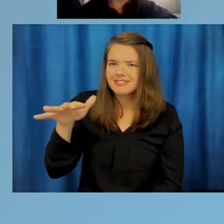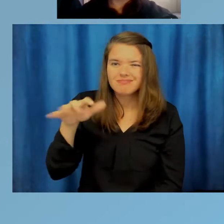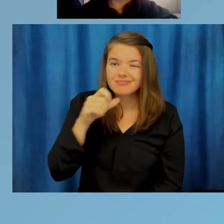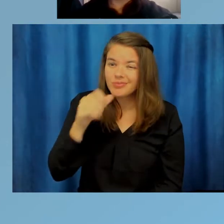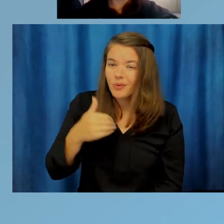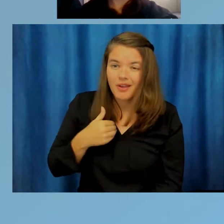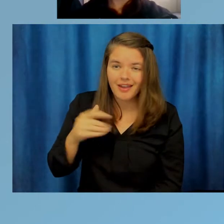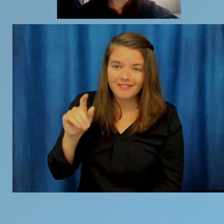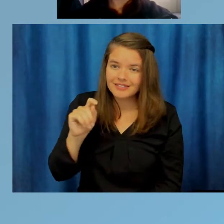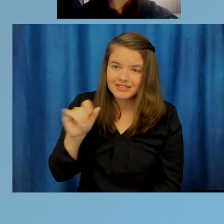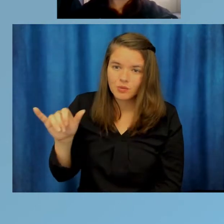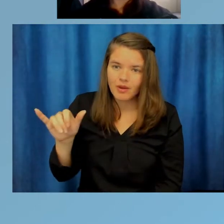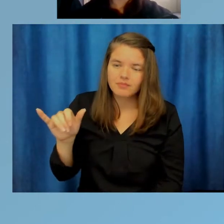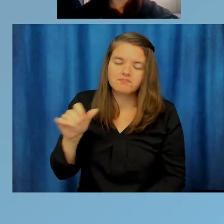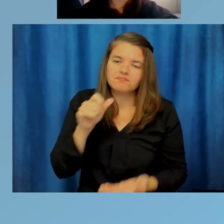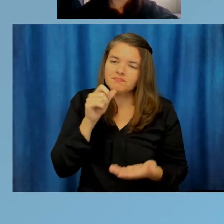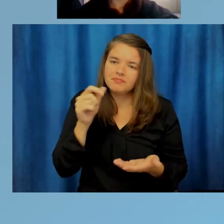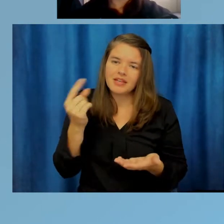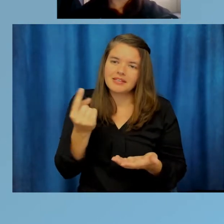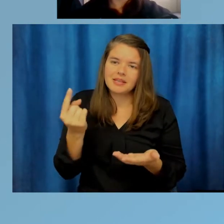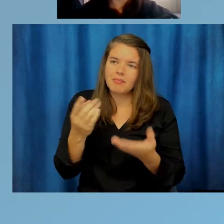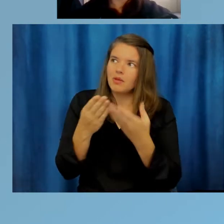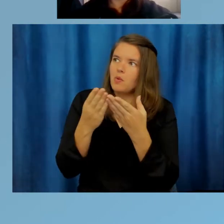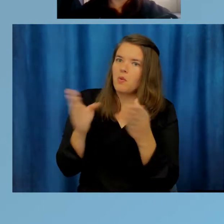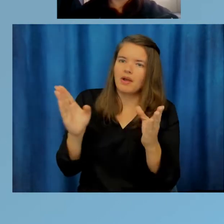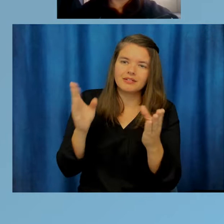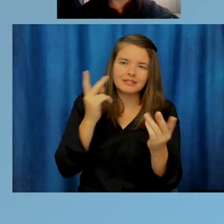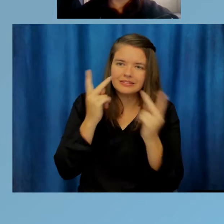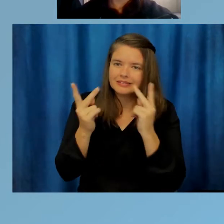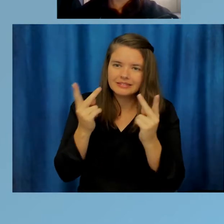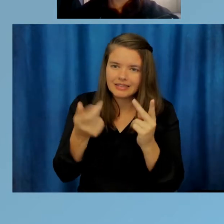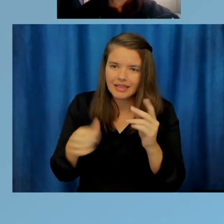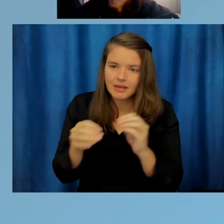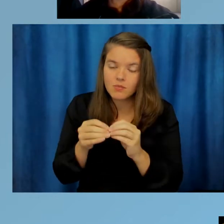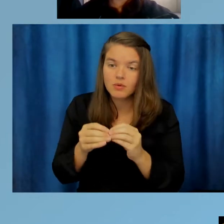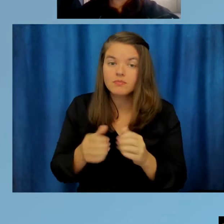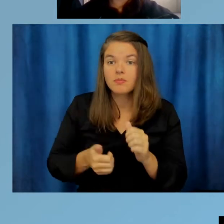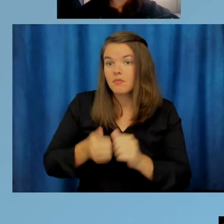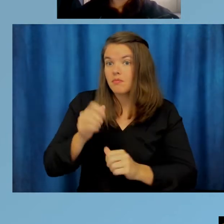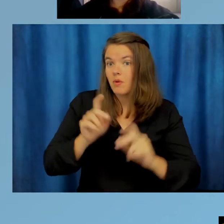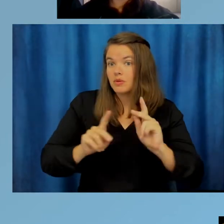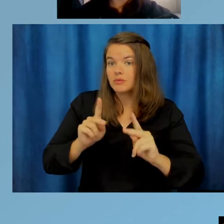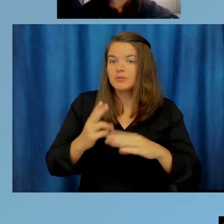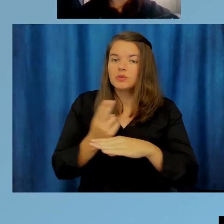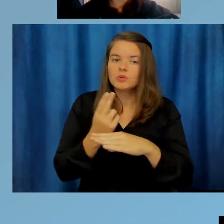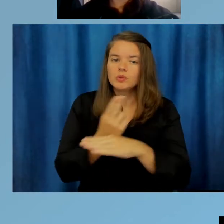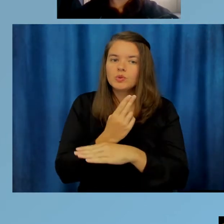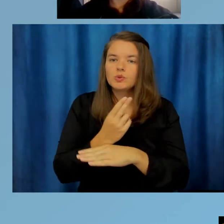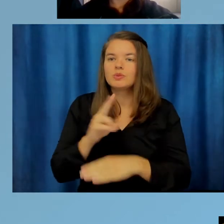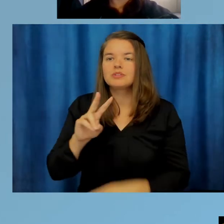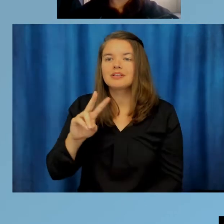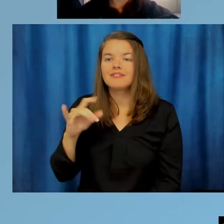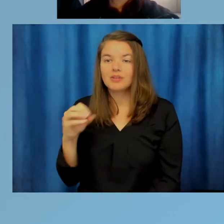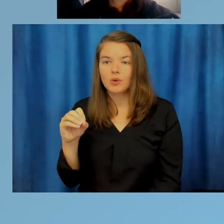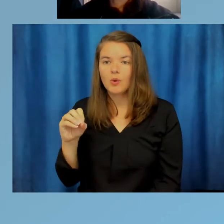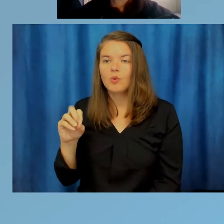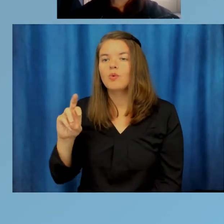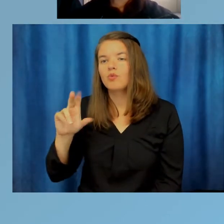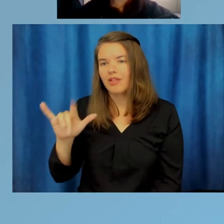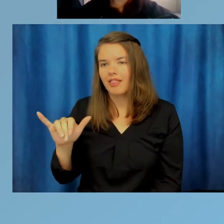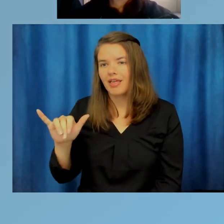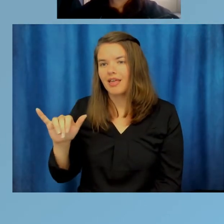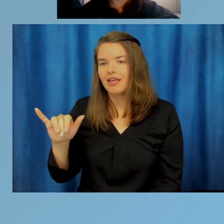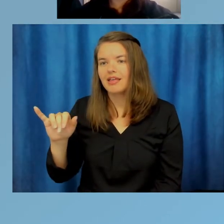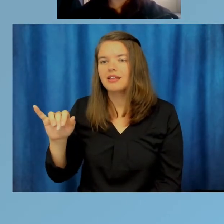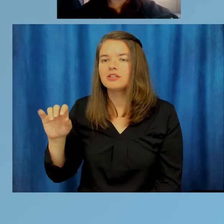not have a TTY, so that is not something that is widely seen anymore. Most people use video relay service. So